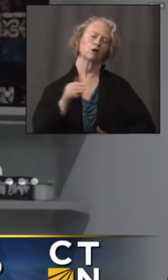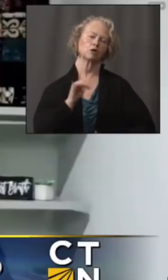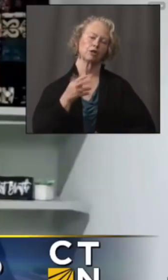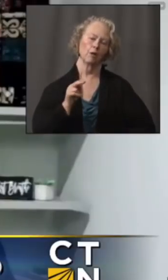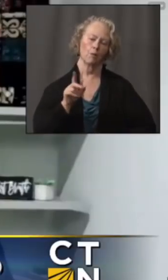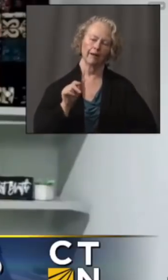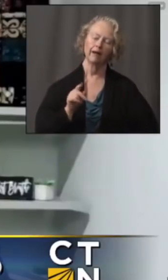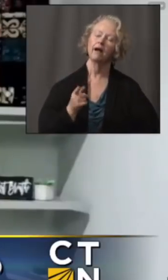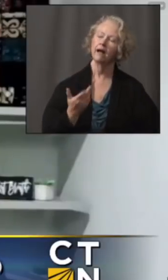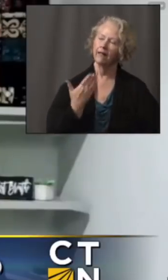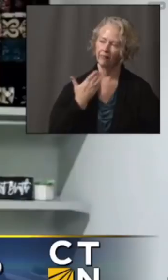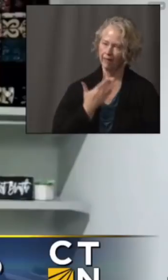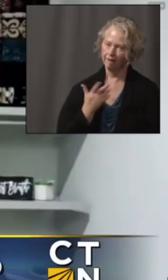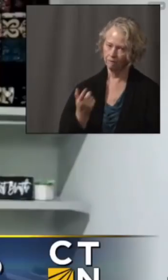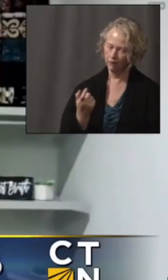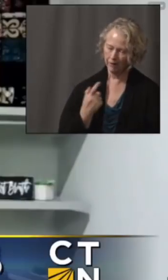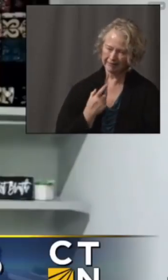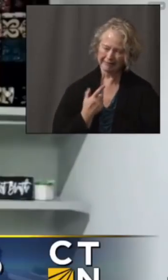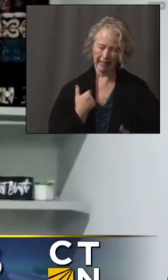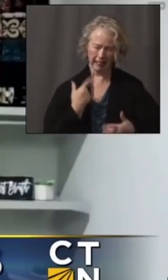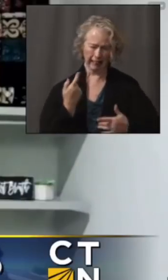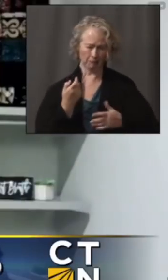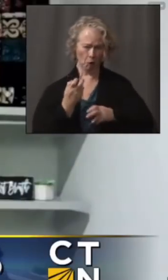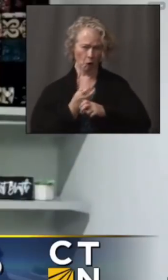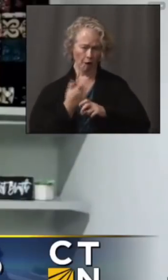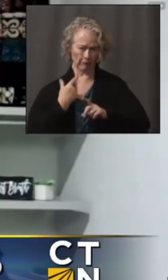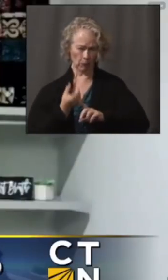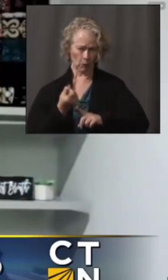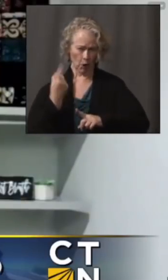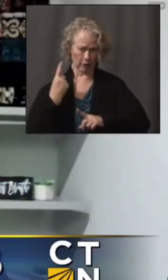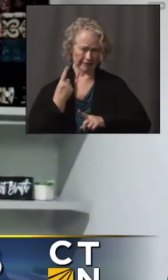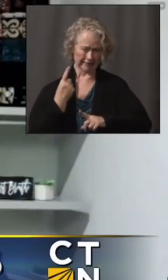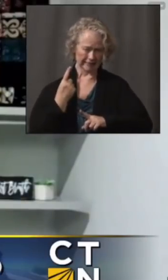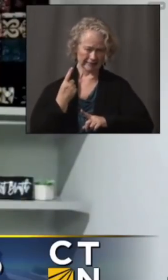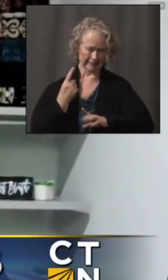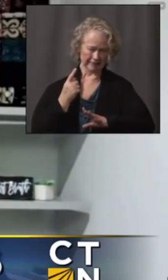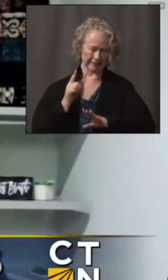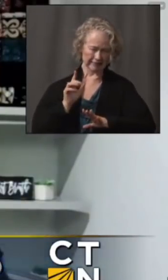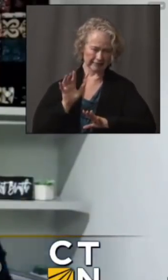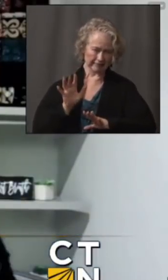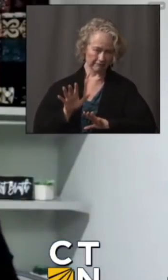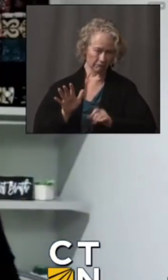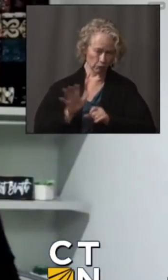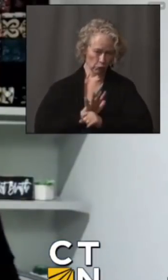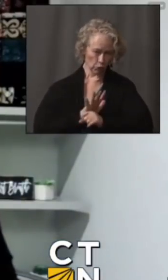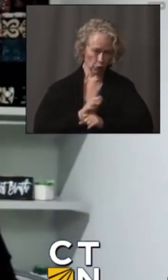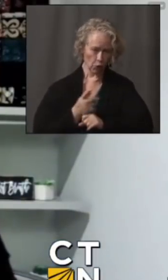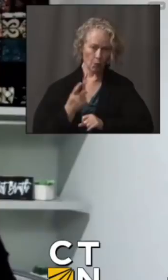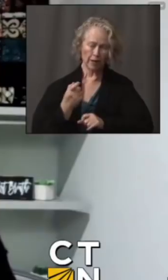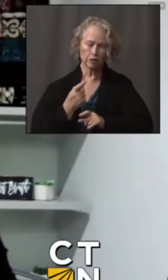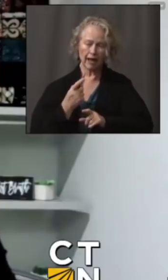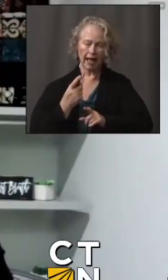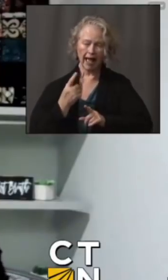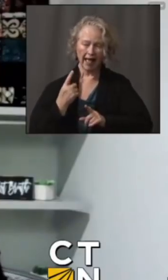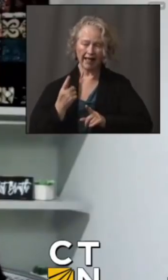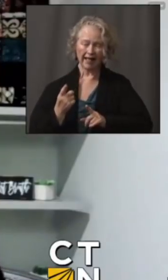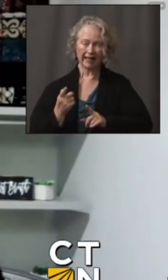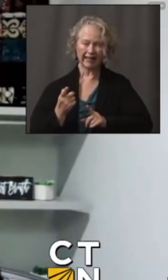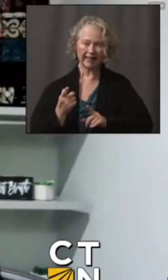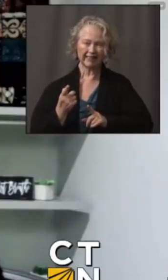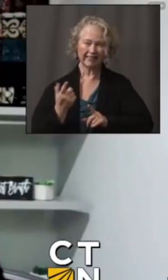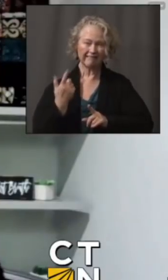So thank you for the question. I apologize, it was a little bit choppy in my end to hear. I think you might have been asking